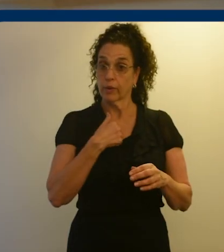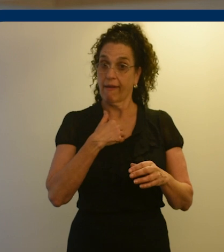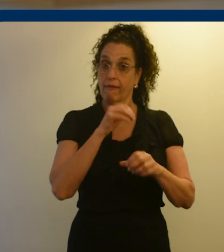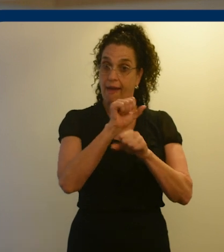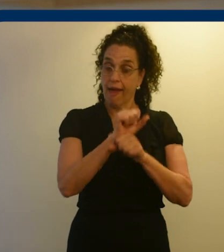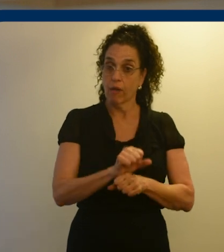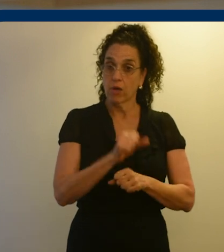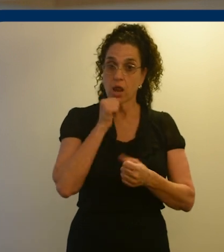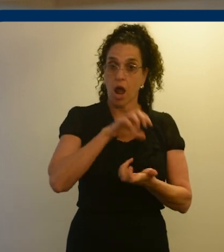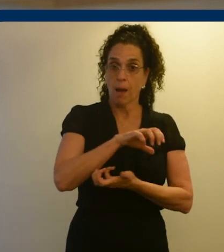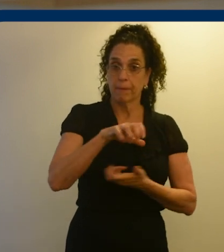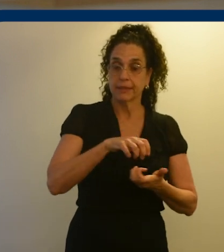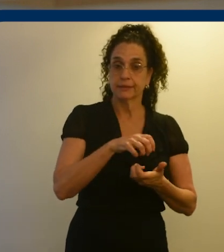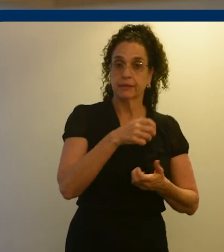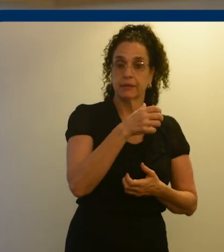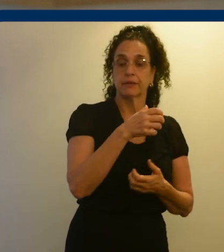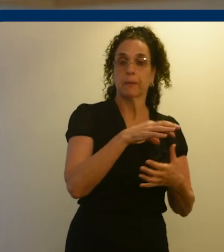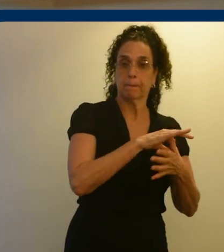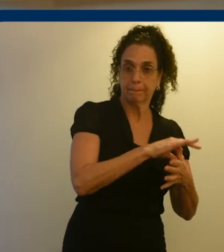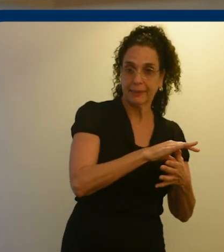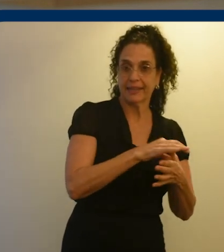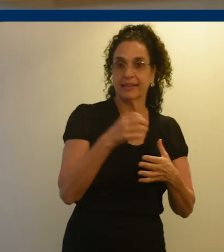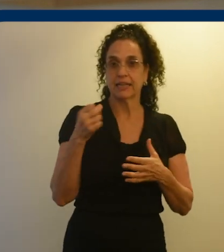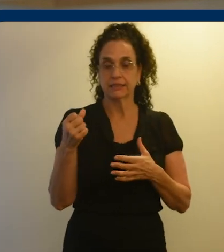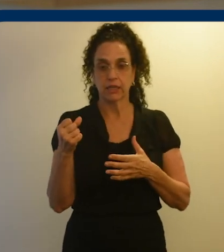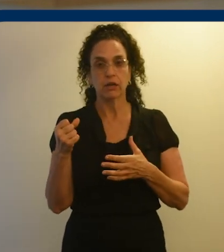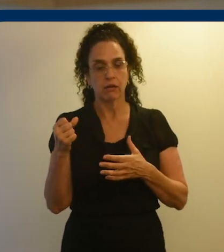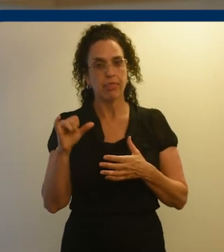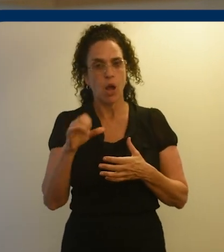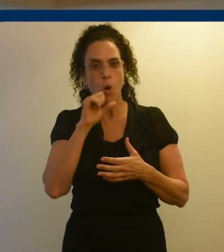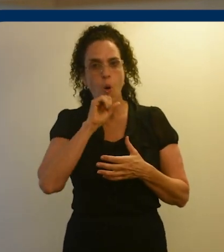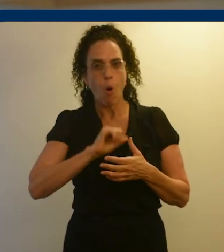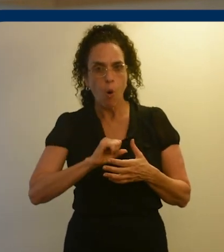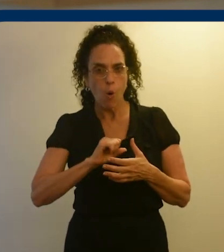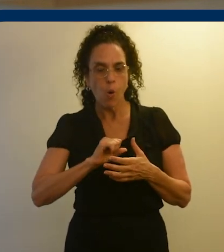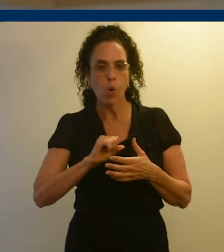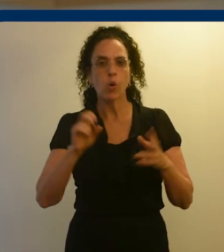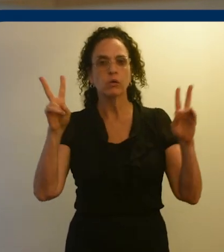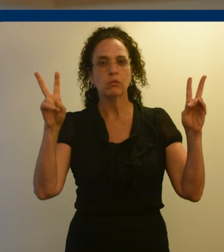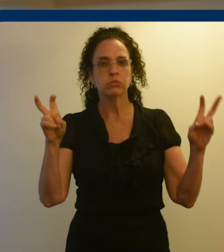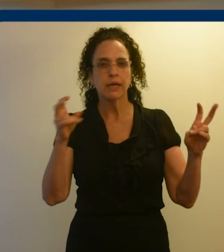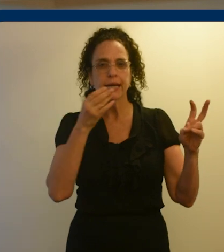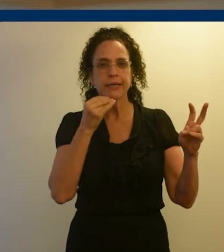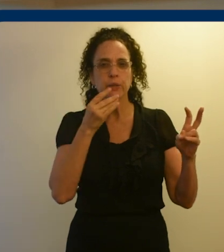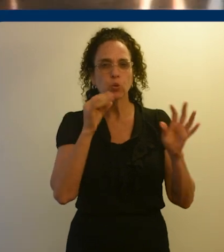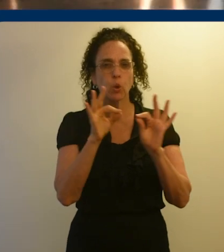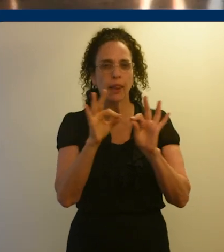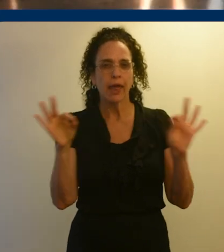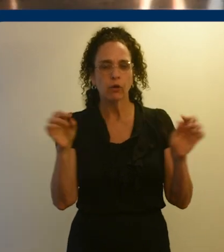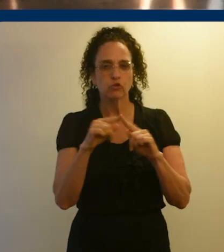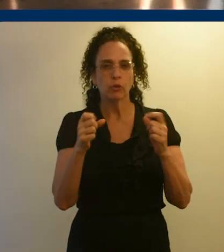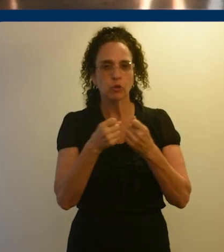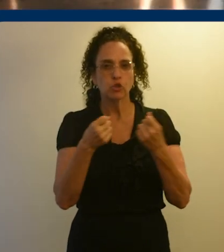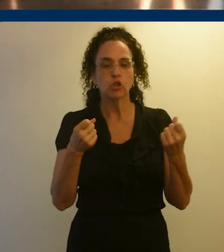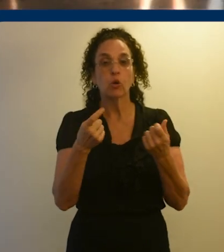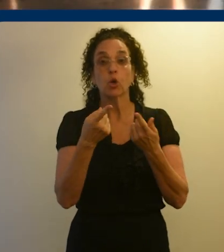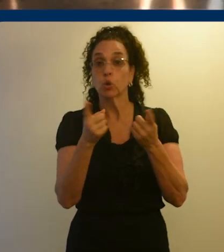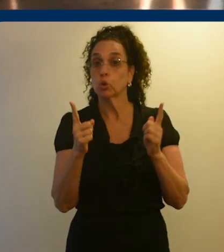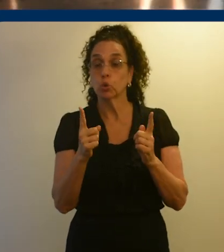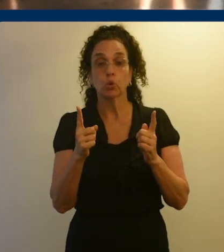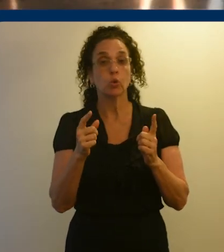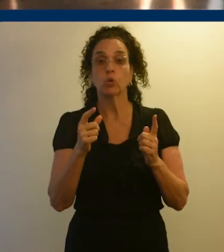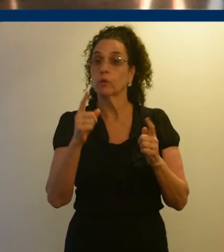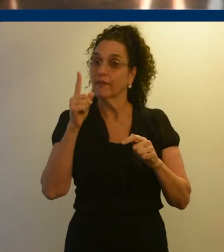The tradition of not mixing meat and dairy is an old one. It comes from the Torah. Lo tevasher